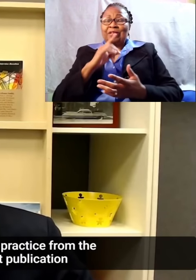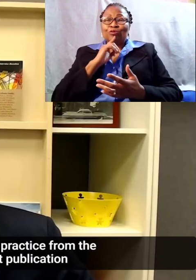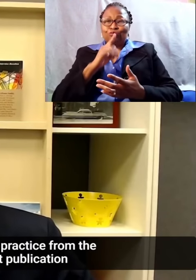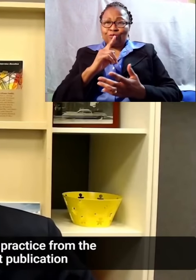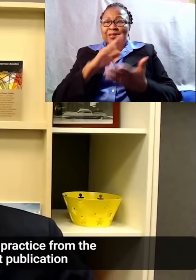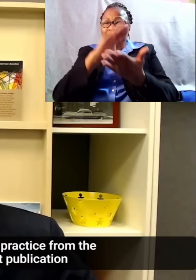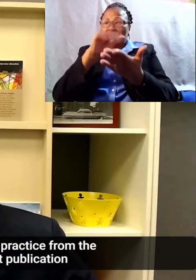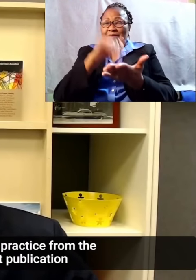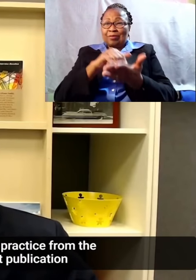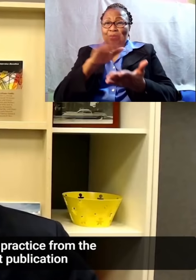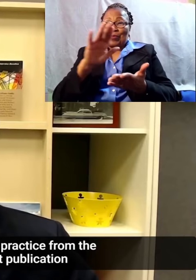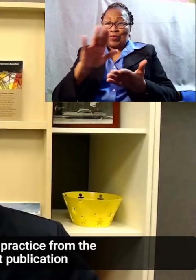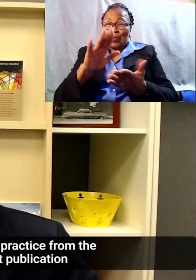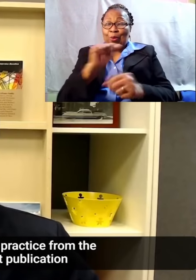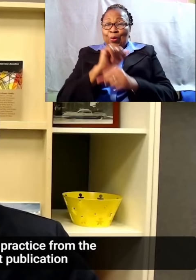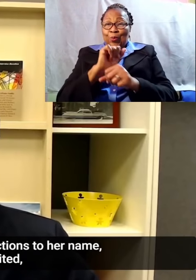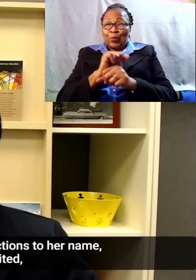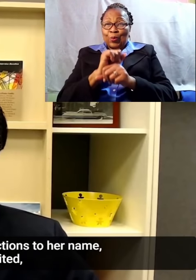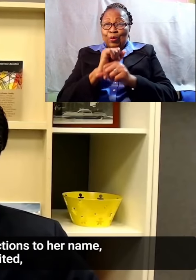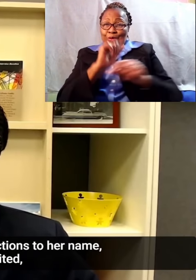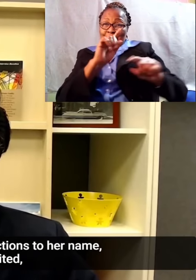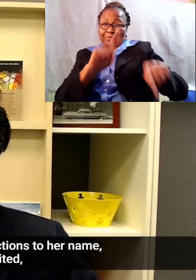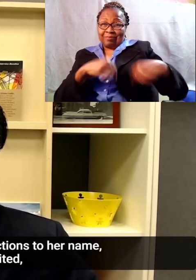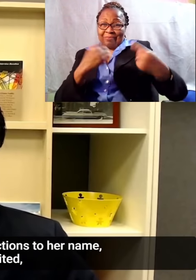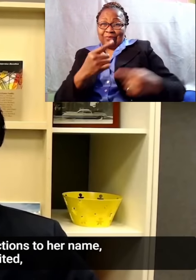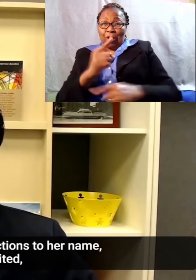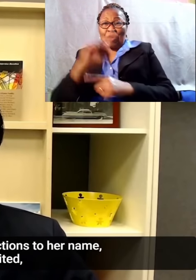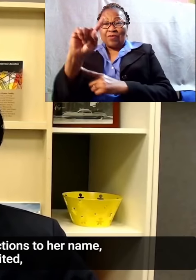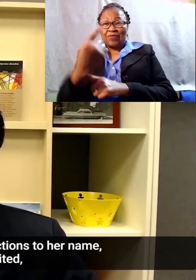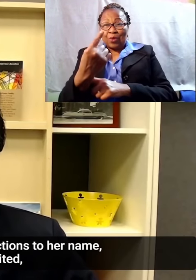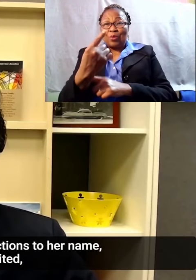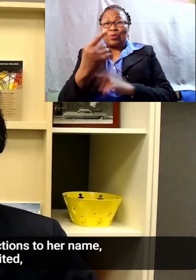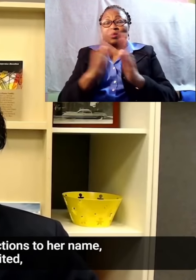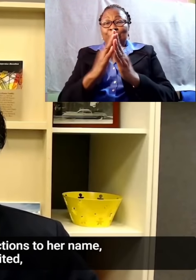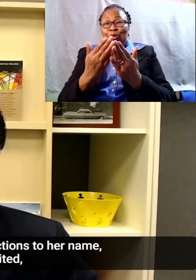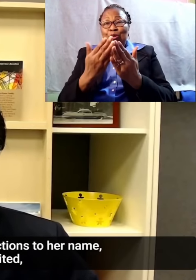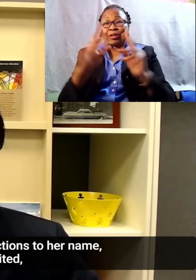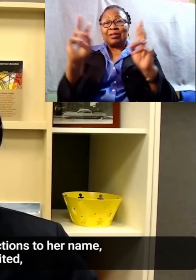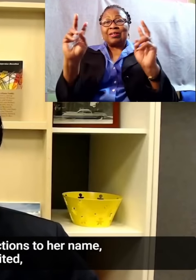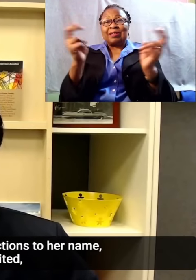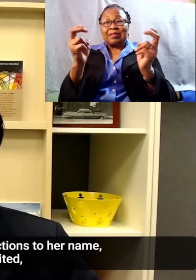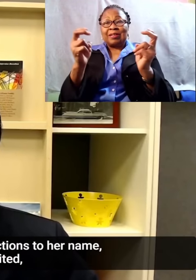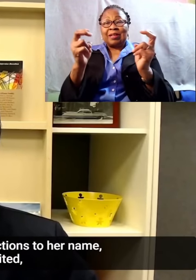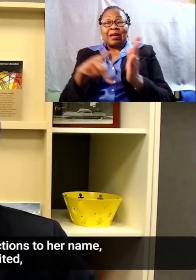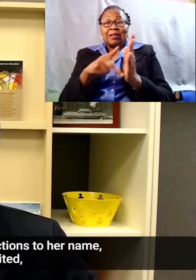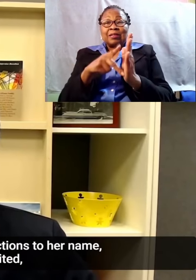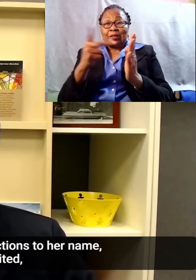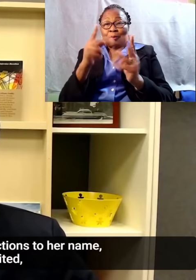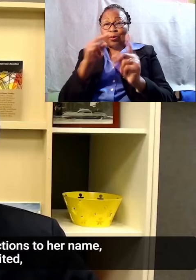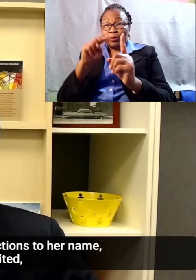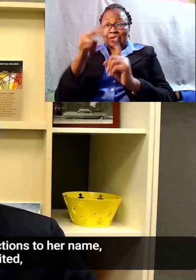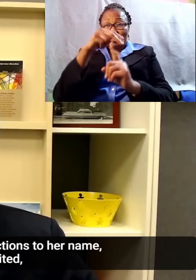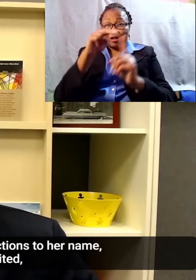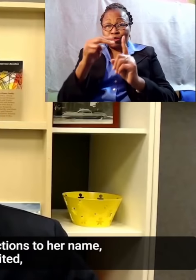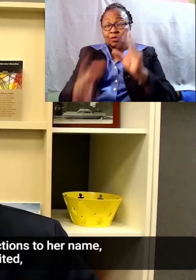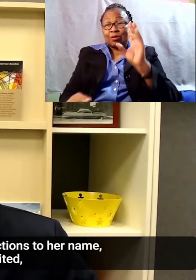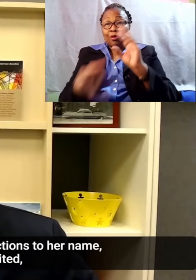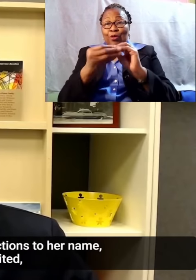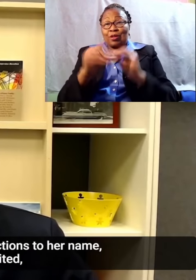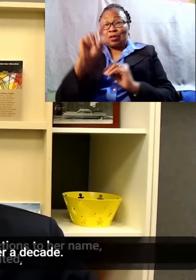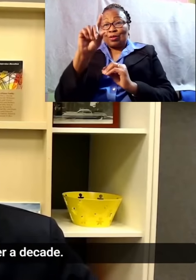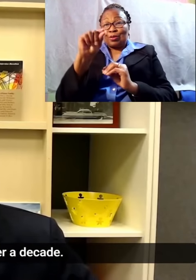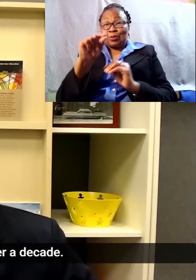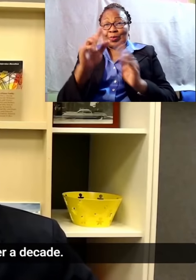the beginning of her career in her first publication, Double Persephone. With nearly 20 collections to her name, Dearly has been